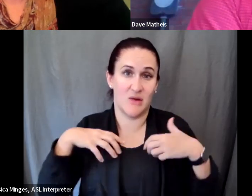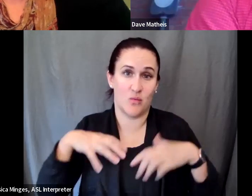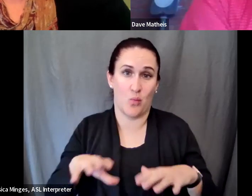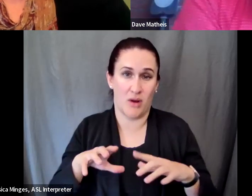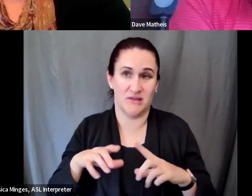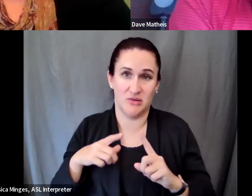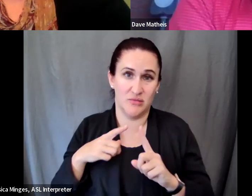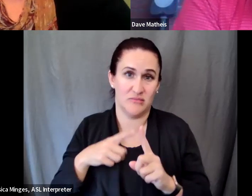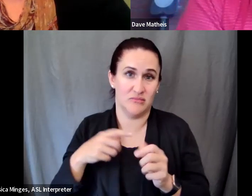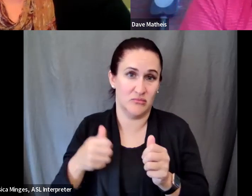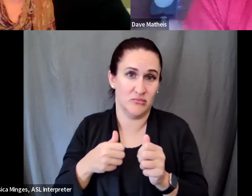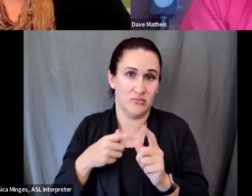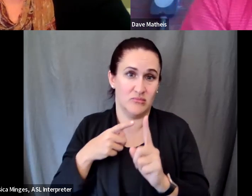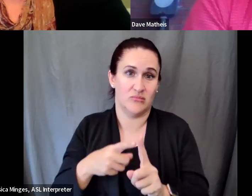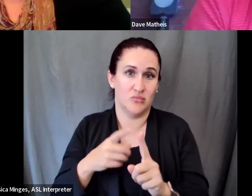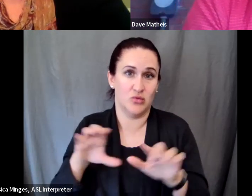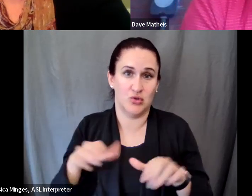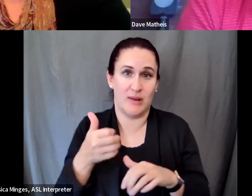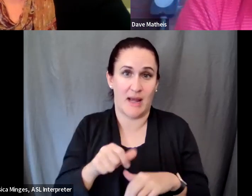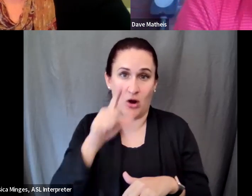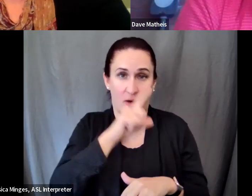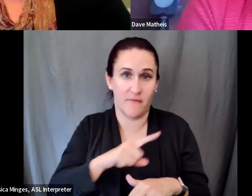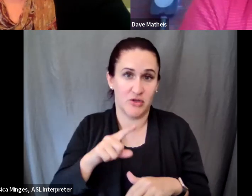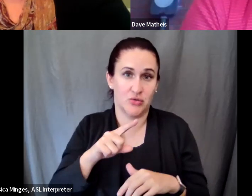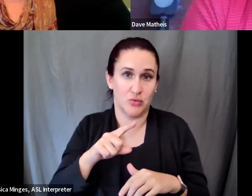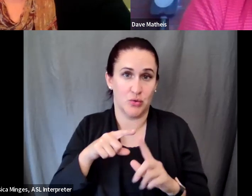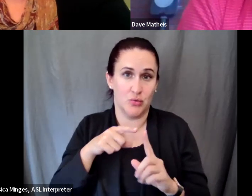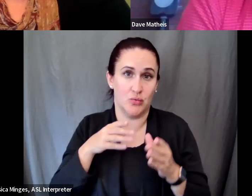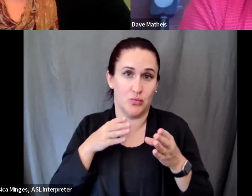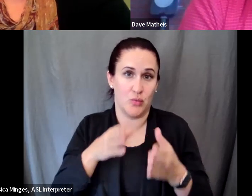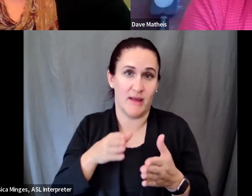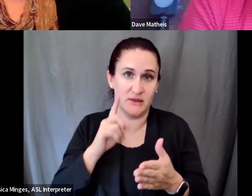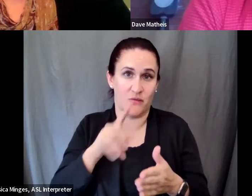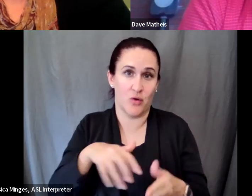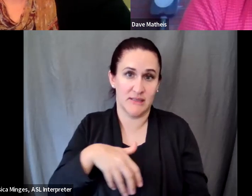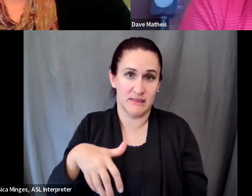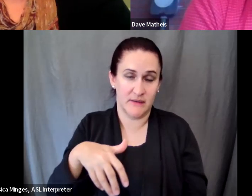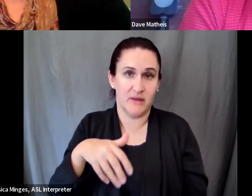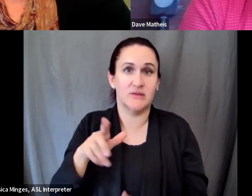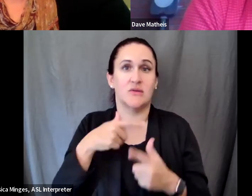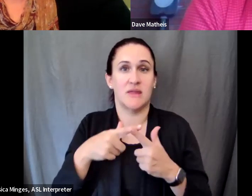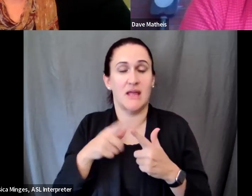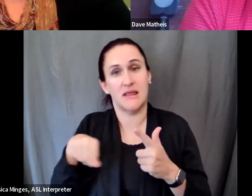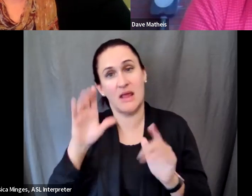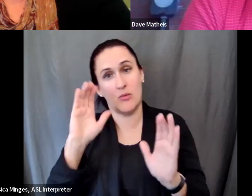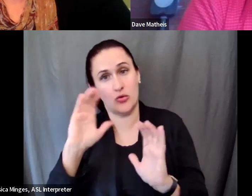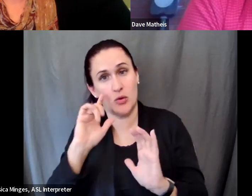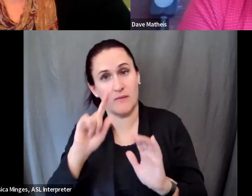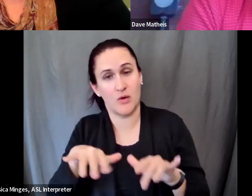pursue any artificial means of conceiving. So they were looking to